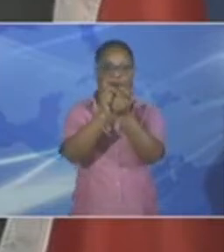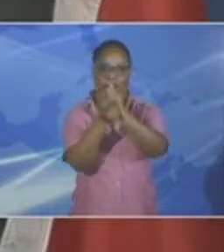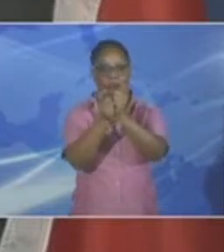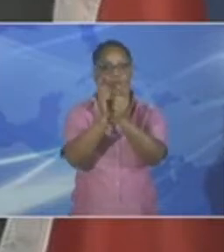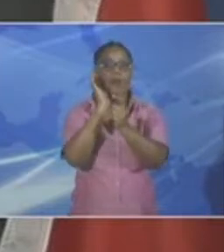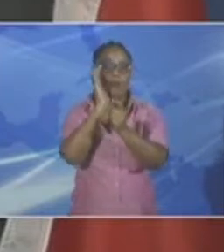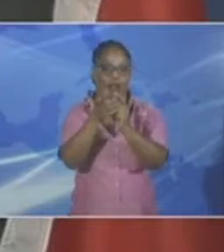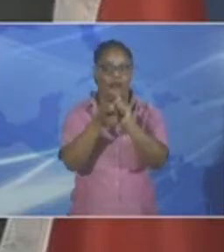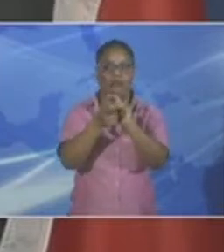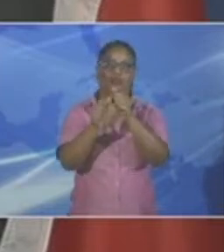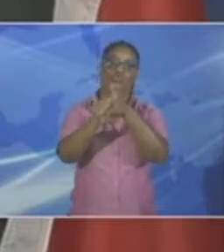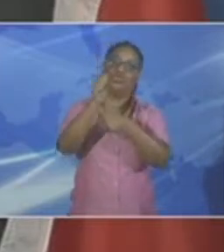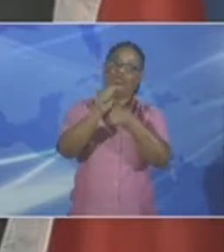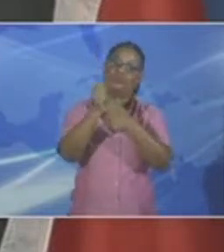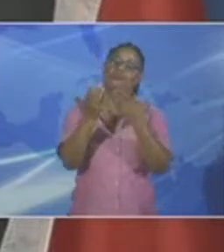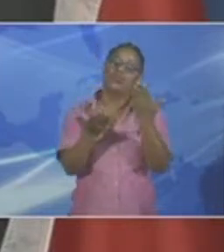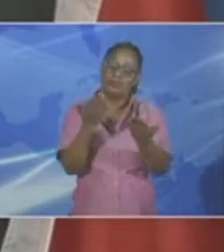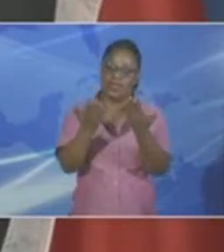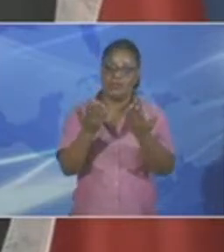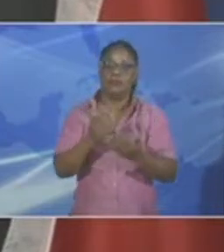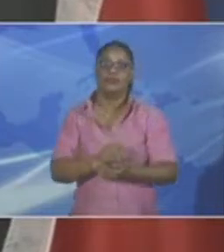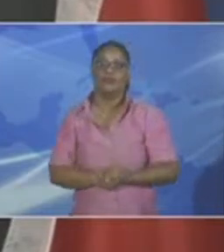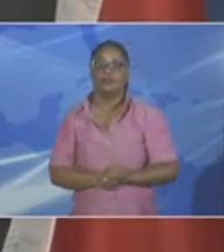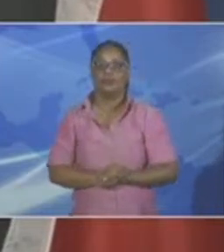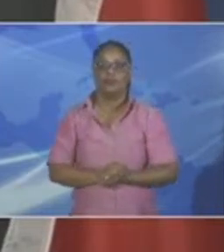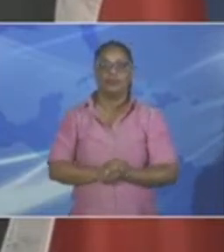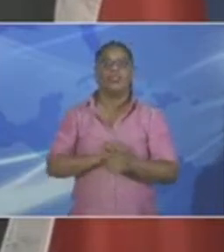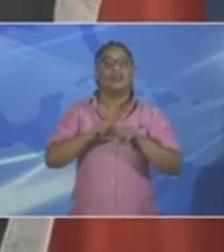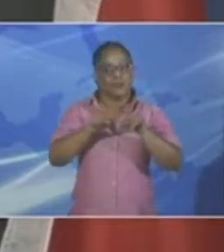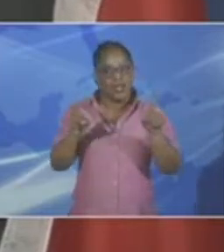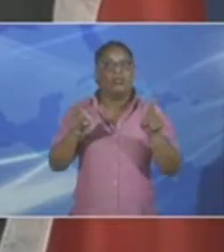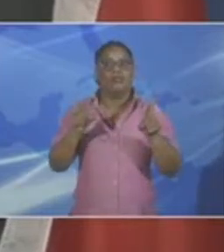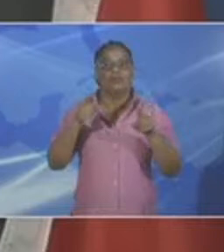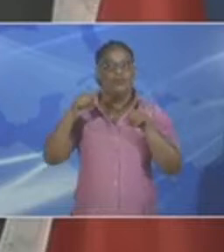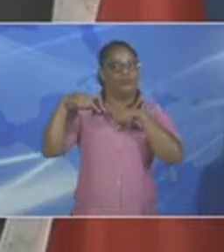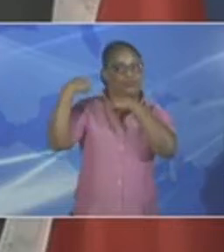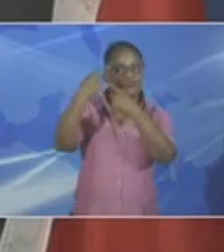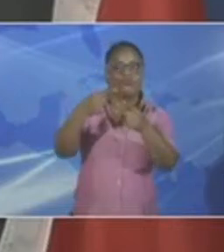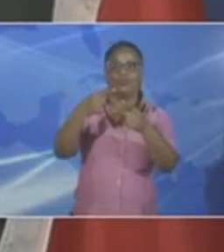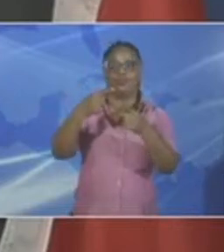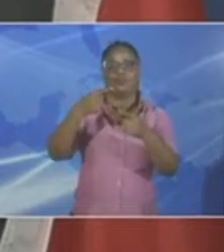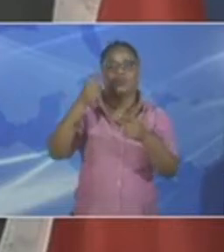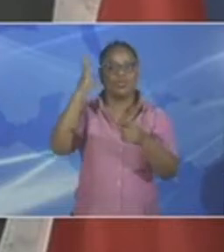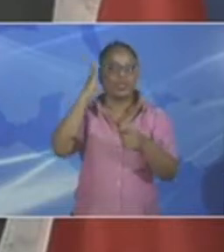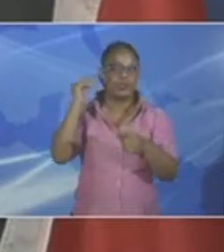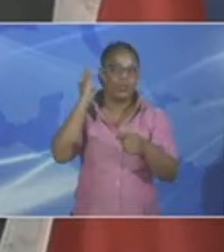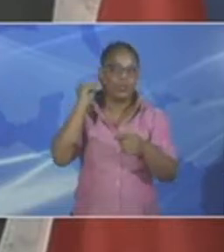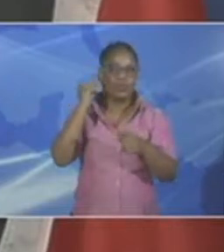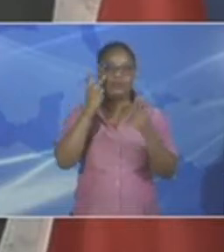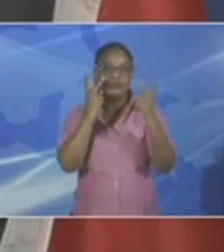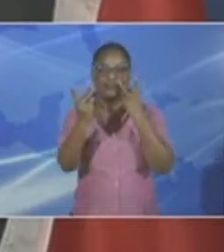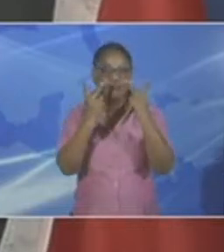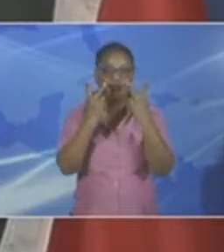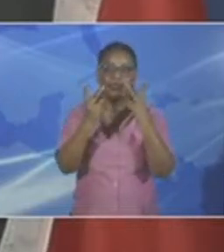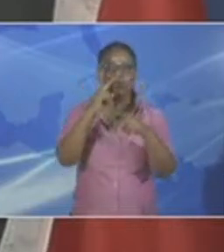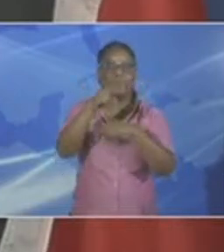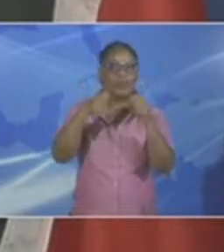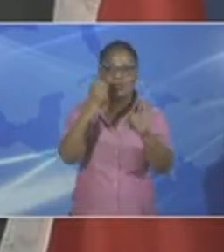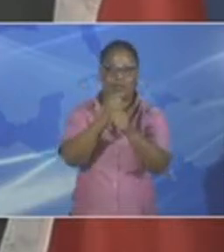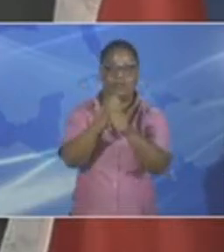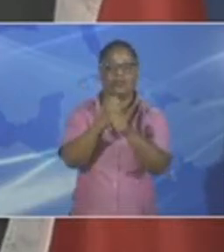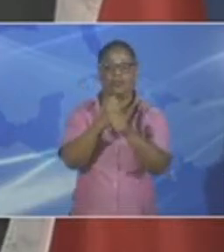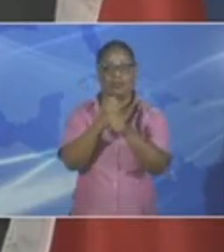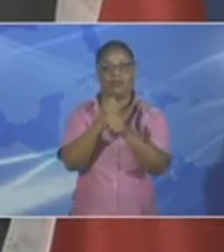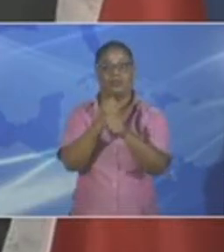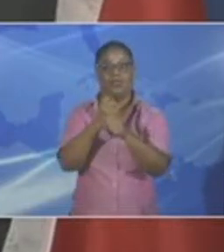2 years, we are no longer strangers to this virus, and we are no longer neophytes with respect to how